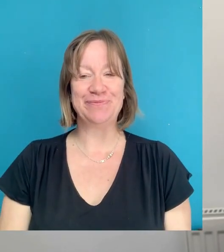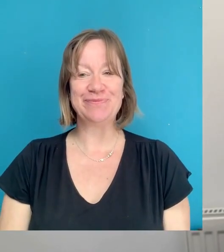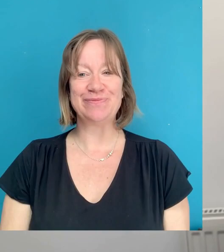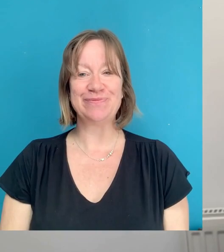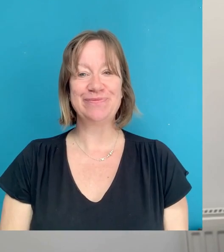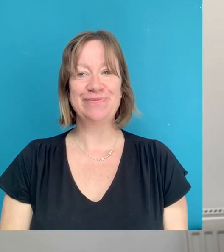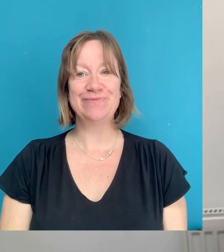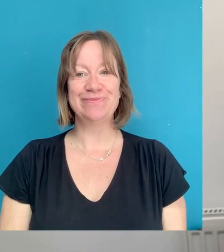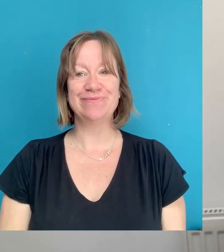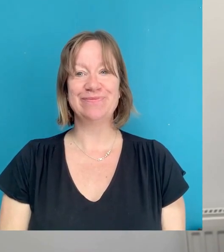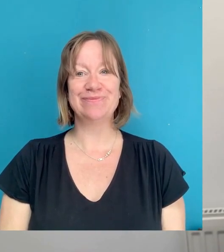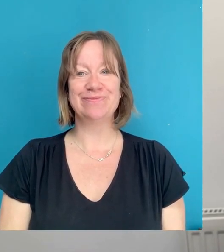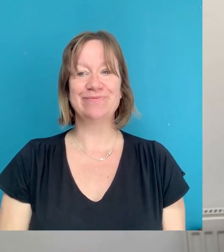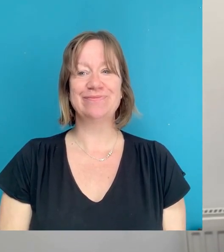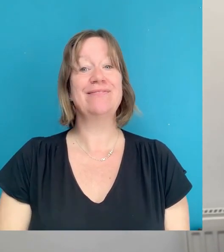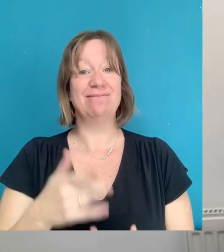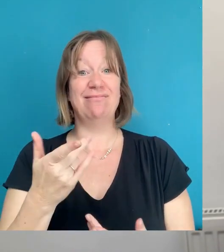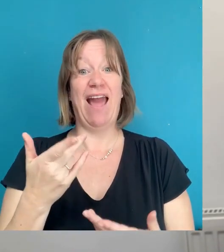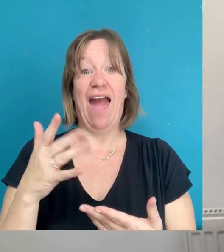plant in the middle.